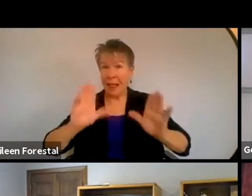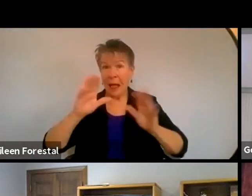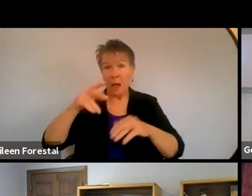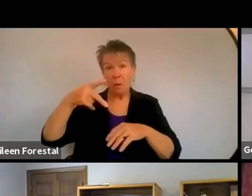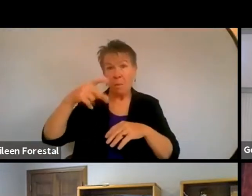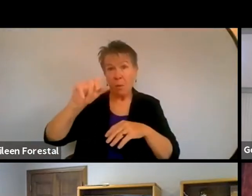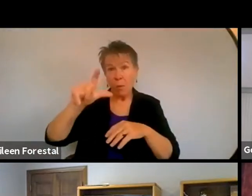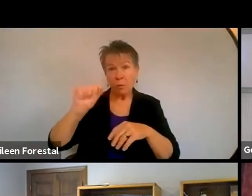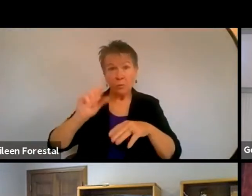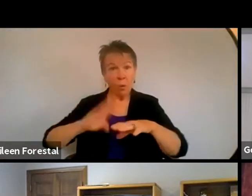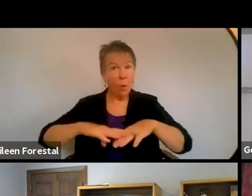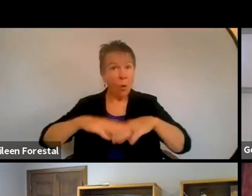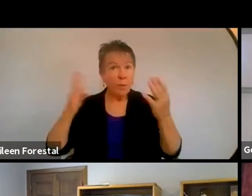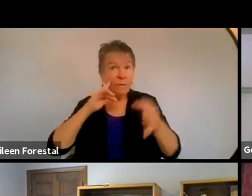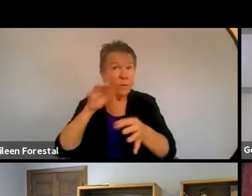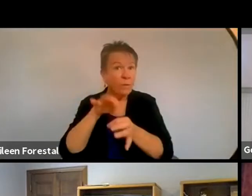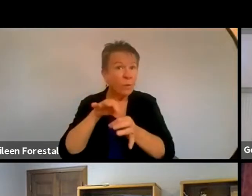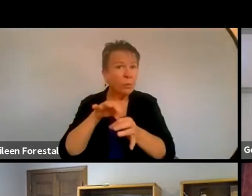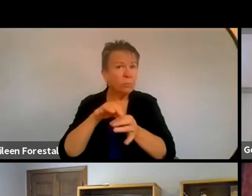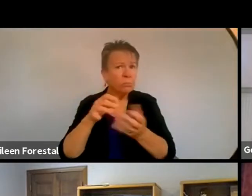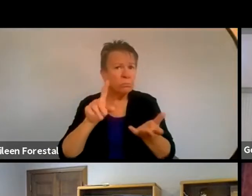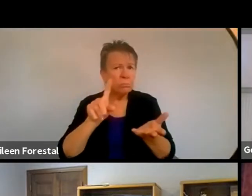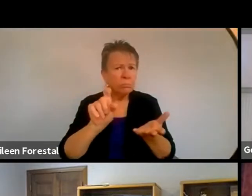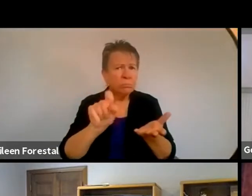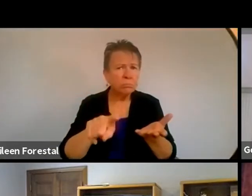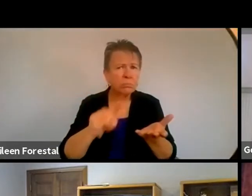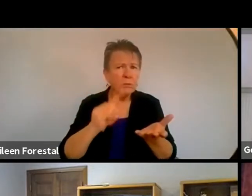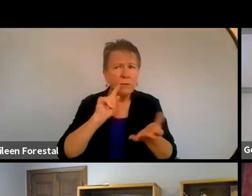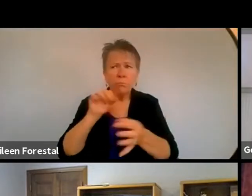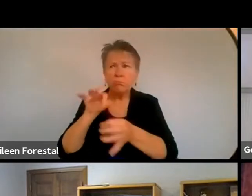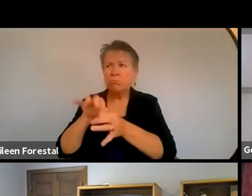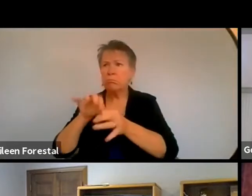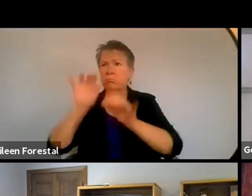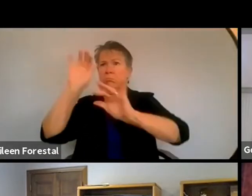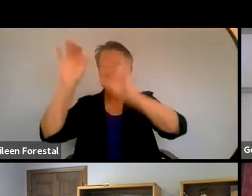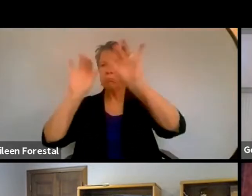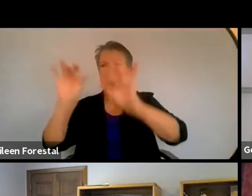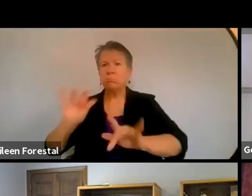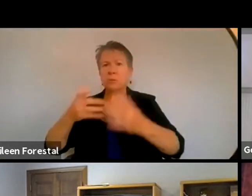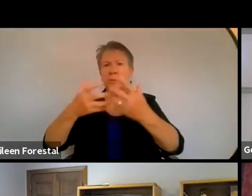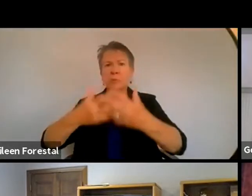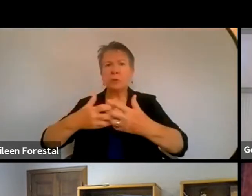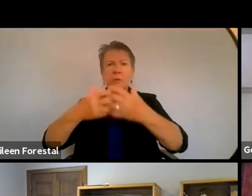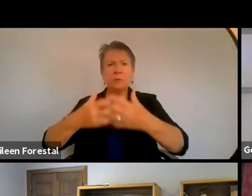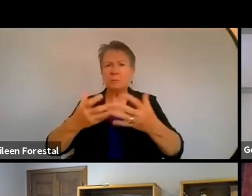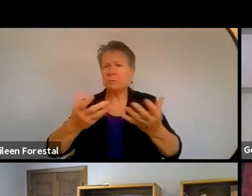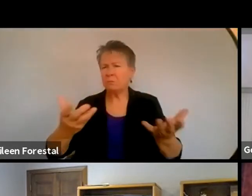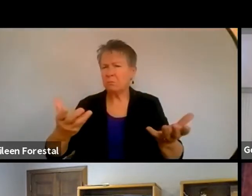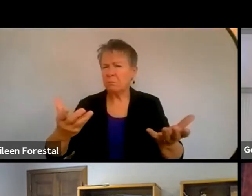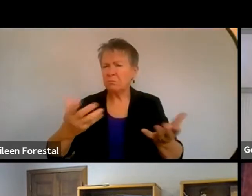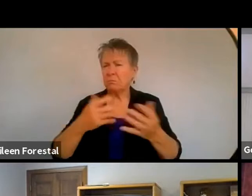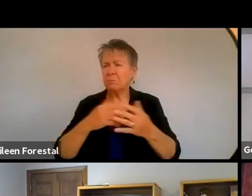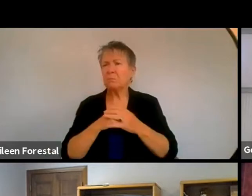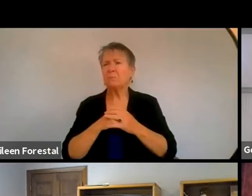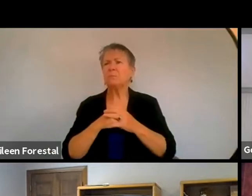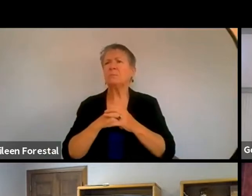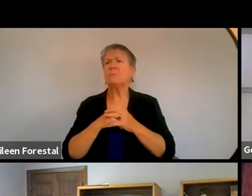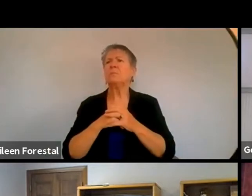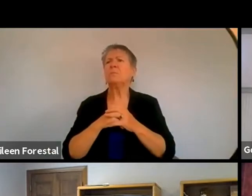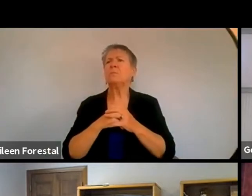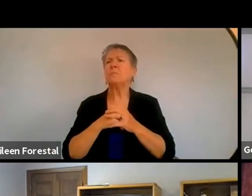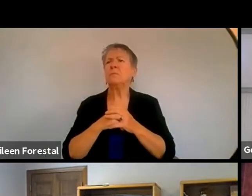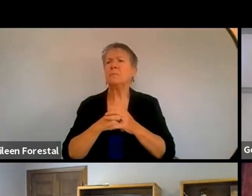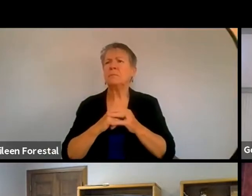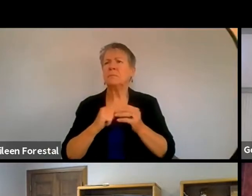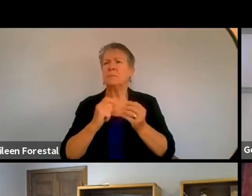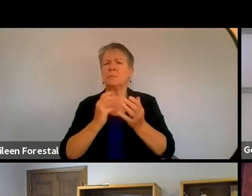the NAACP, New Jersey Policy Perspective, and Loop APAC, among some others, have urged voters to oppose a ballot question